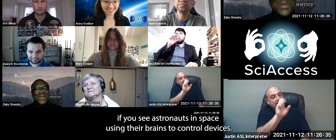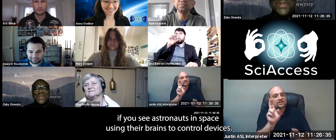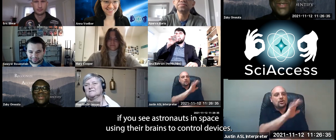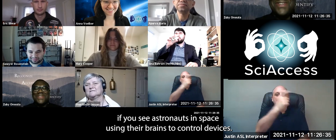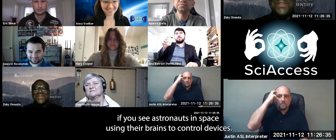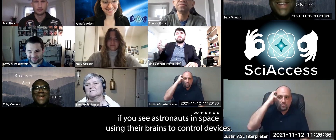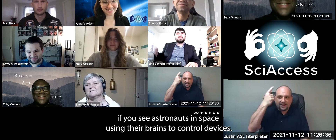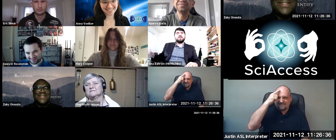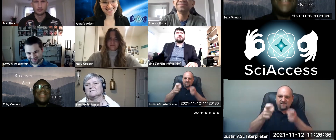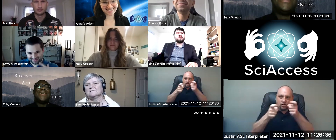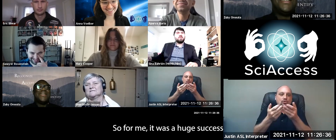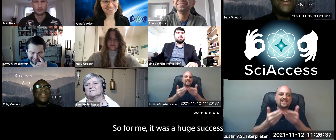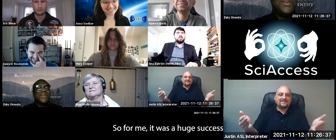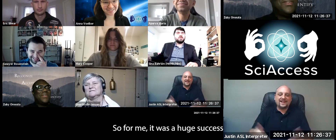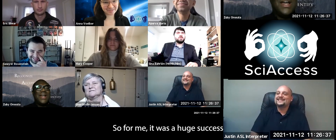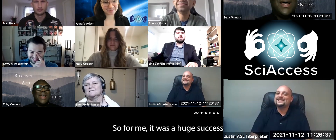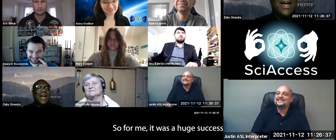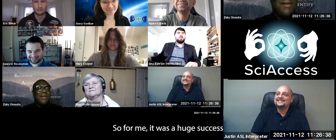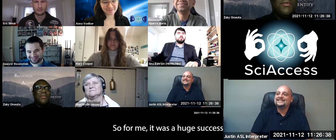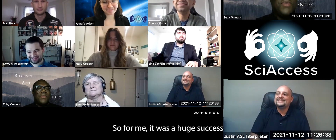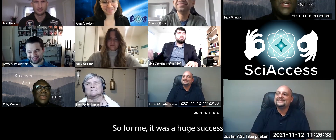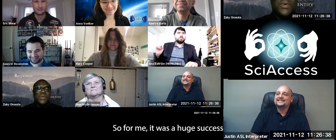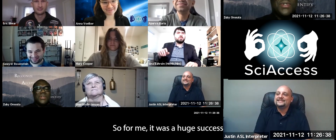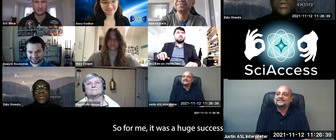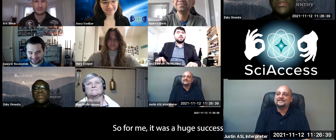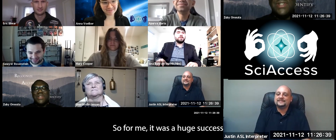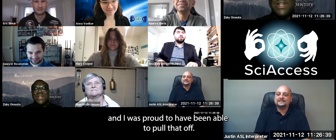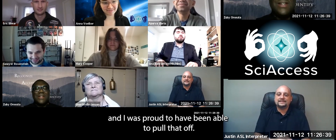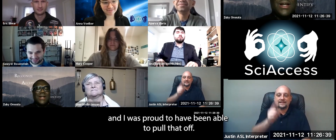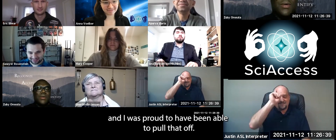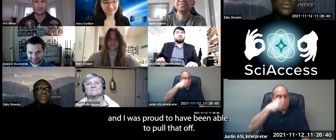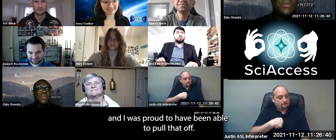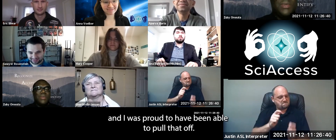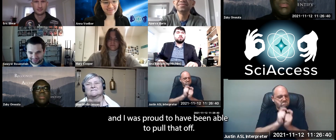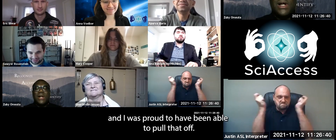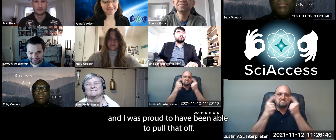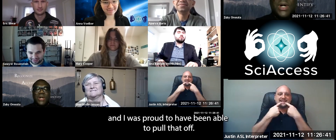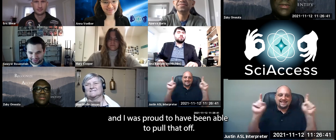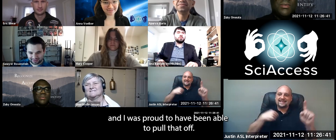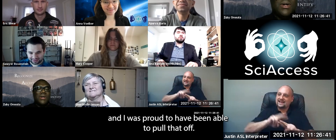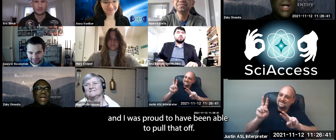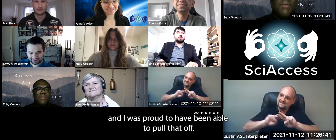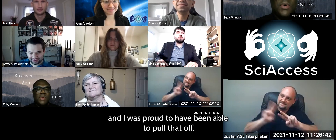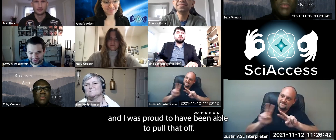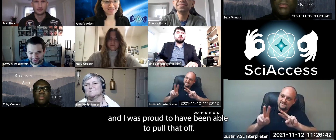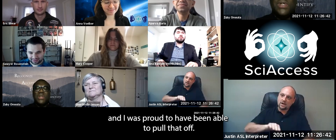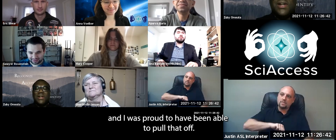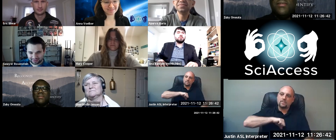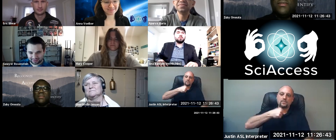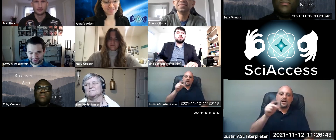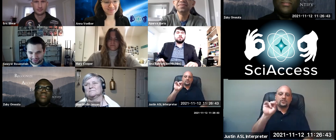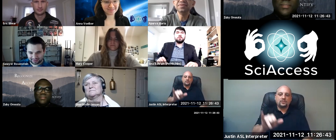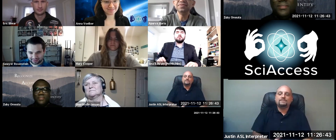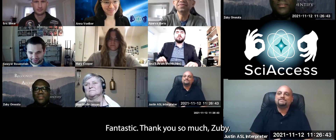to control devices. So for me, it was a huge success, and I was really, really proud to have been able to pull that